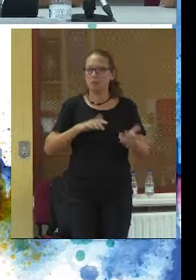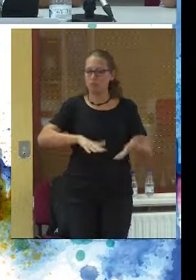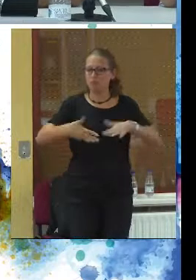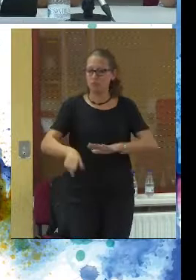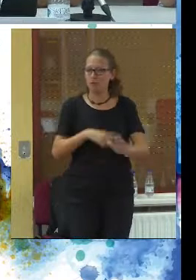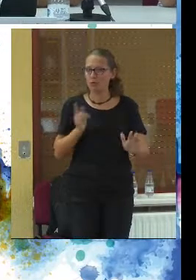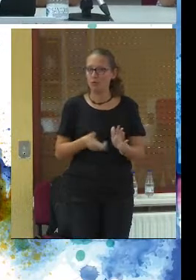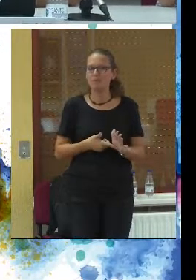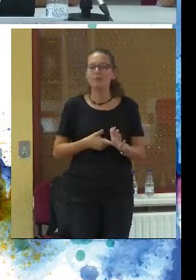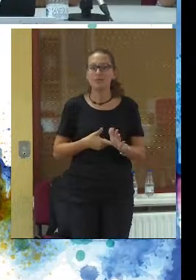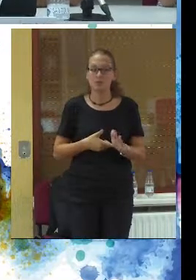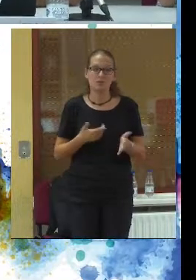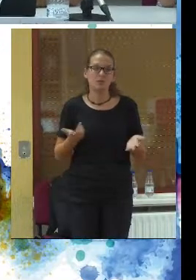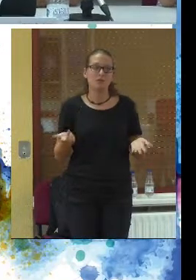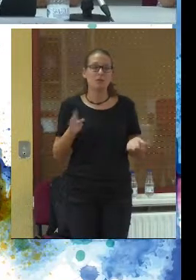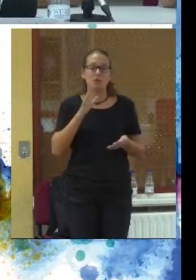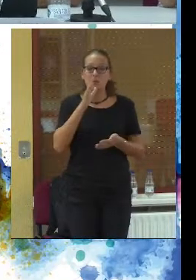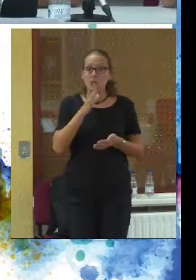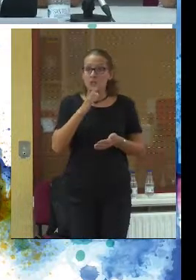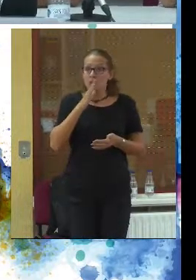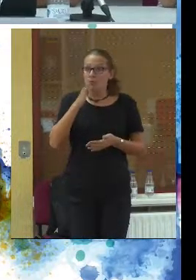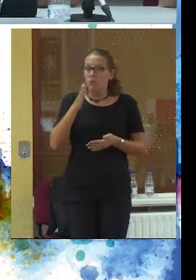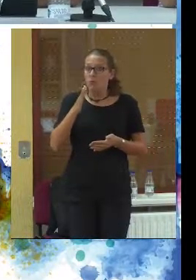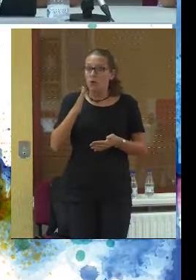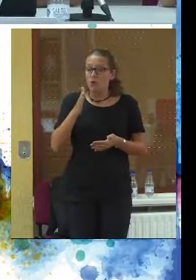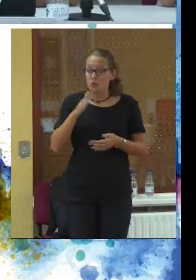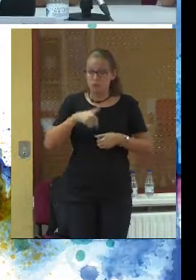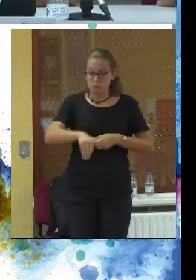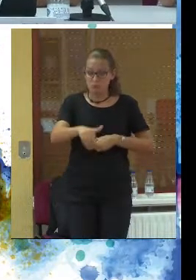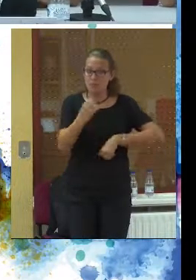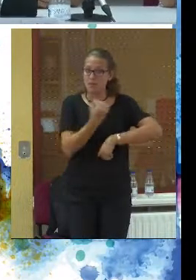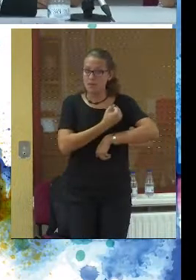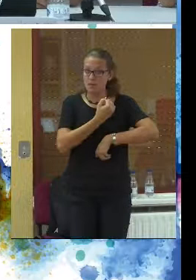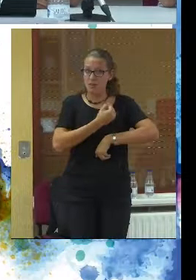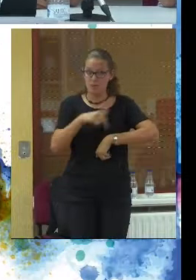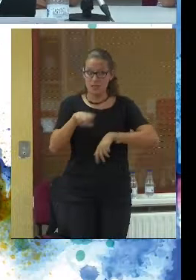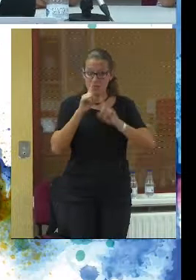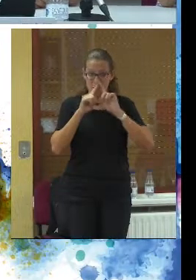2015 it be fully implemented, because the next step is